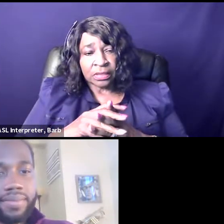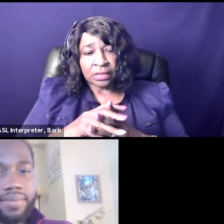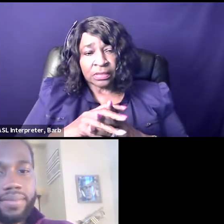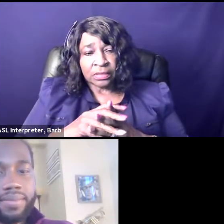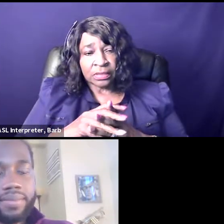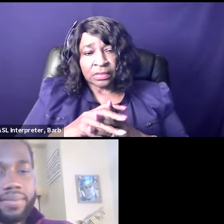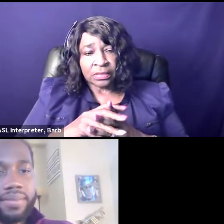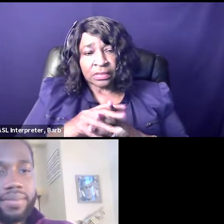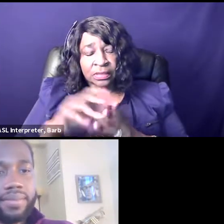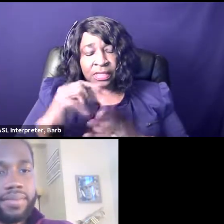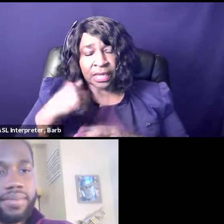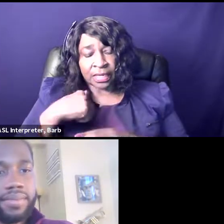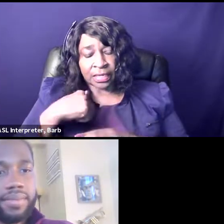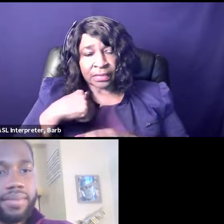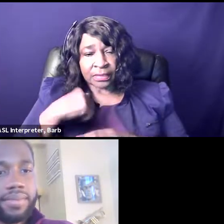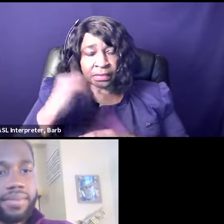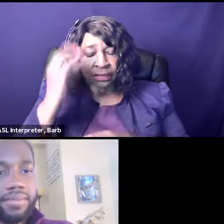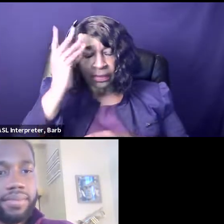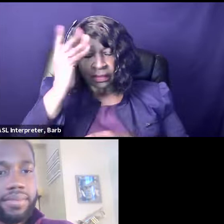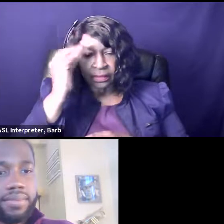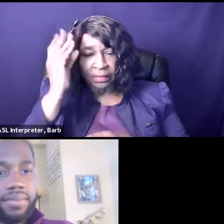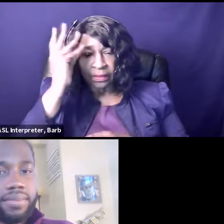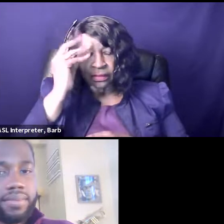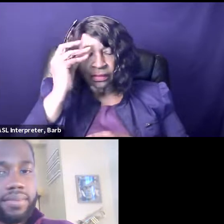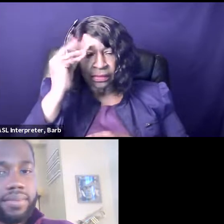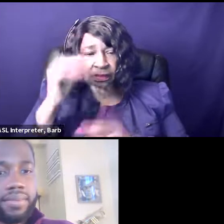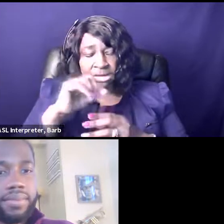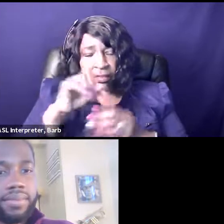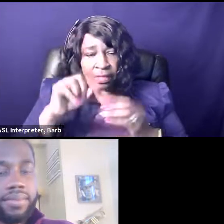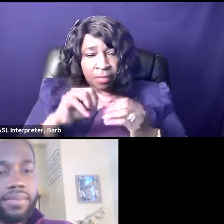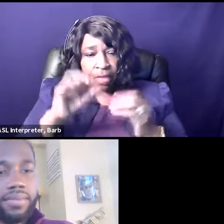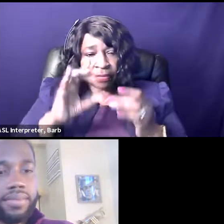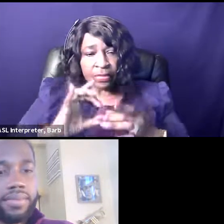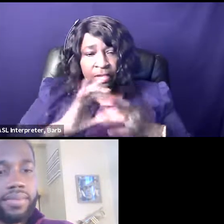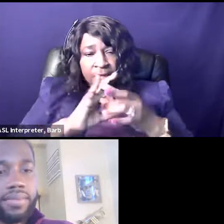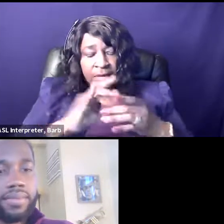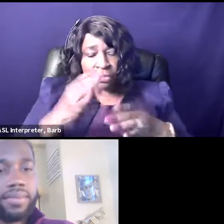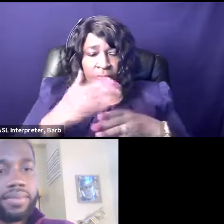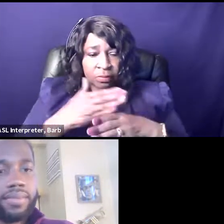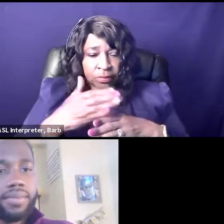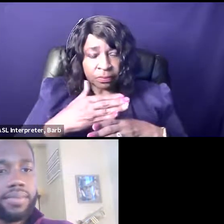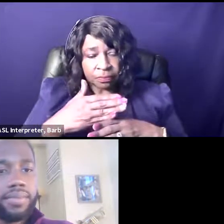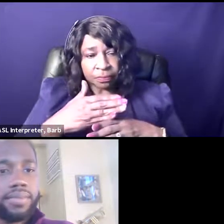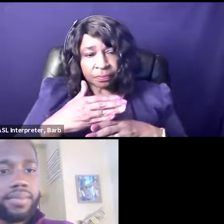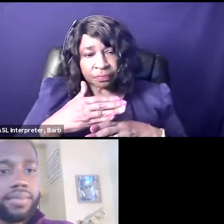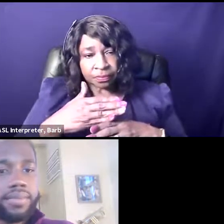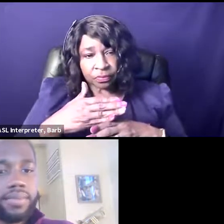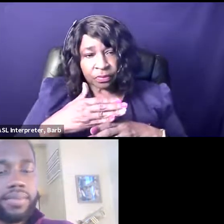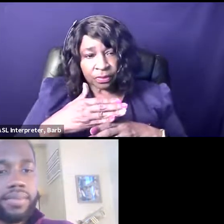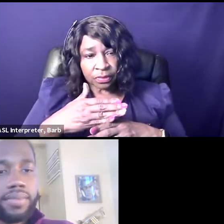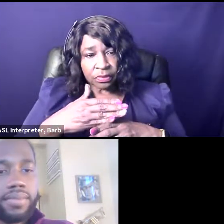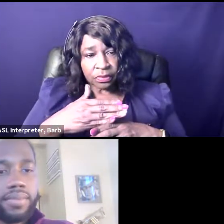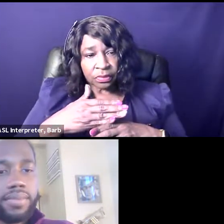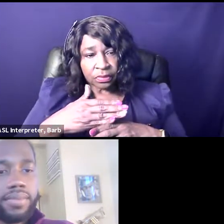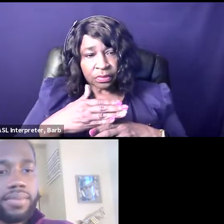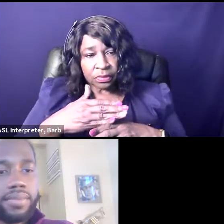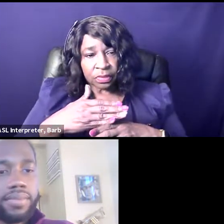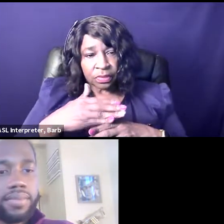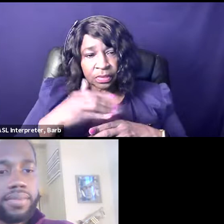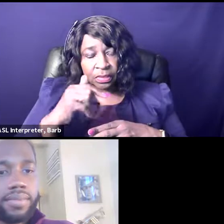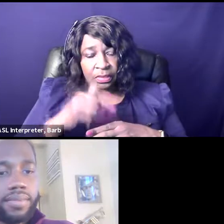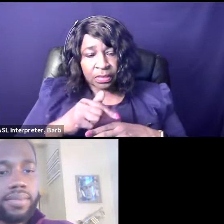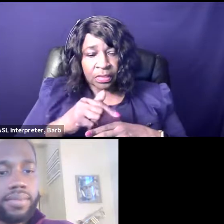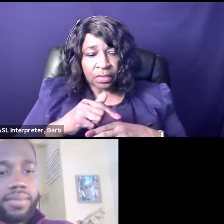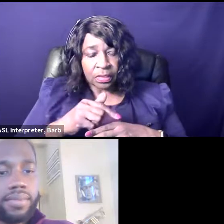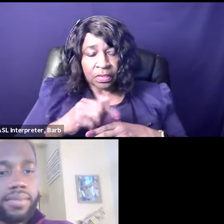I've been thinking about, the connection between just broadly energy and race, right?